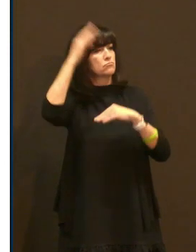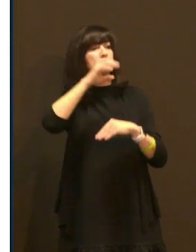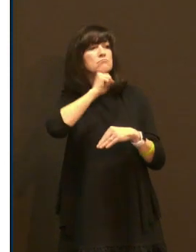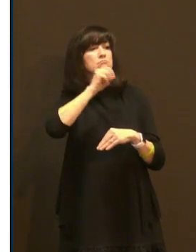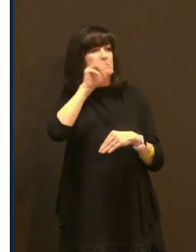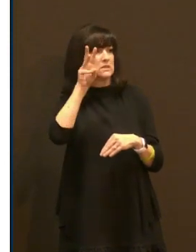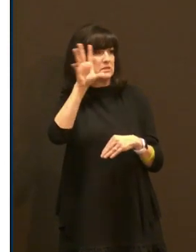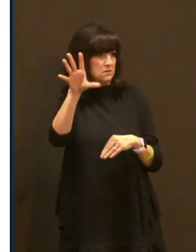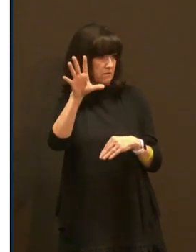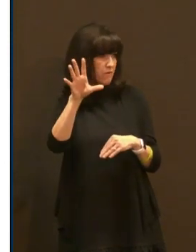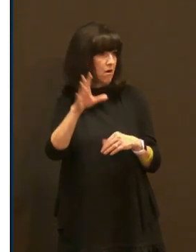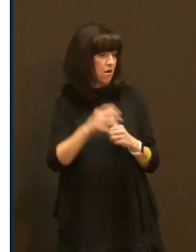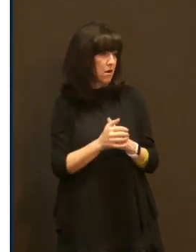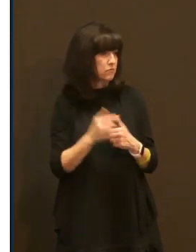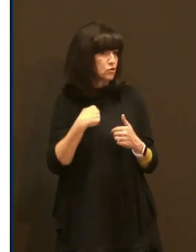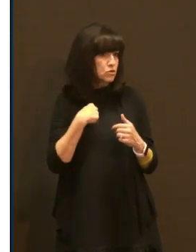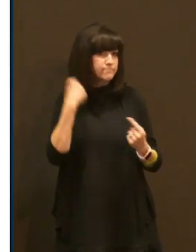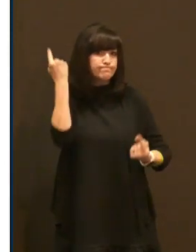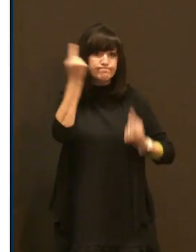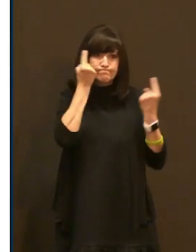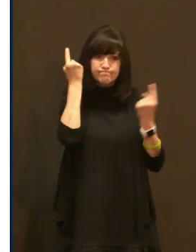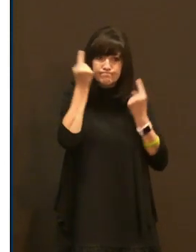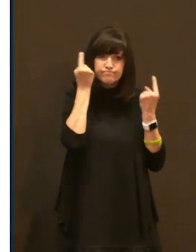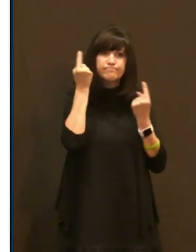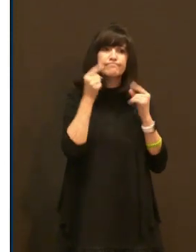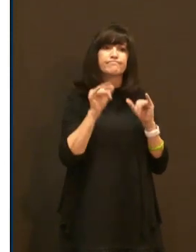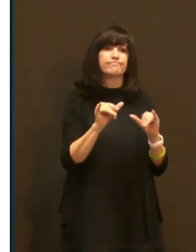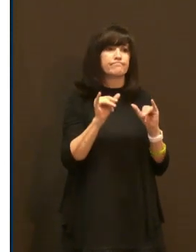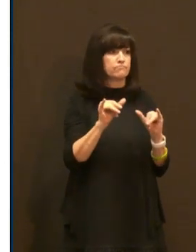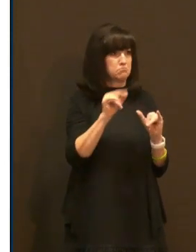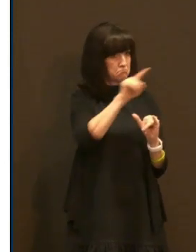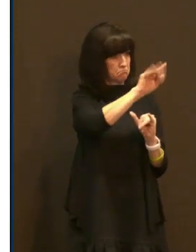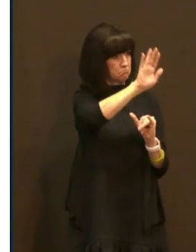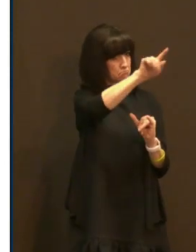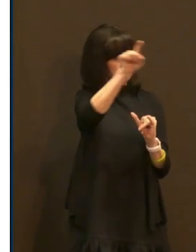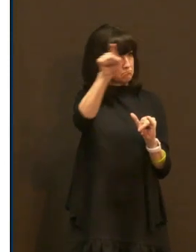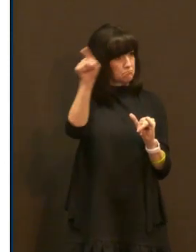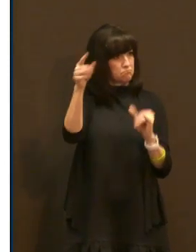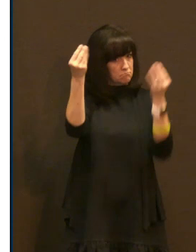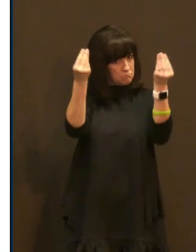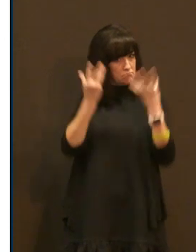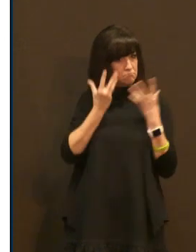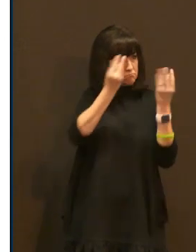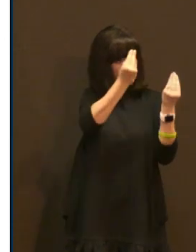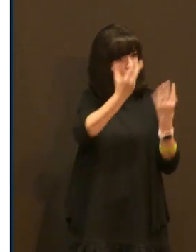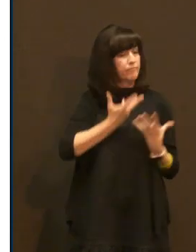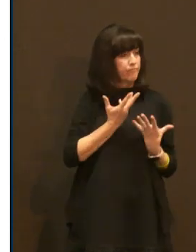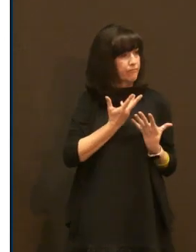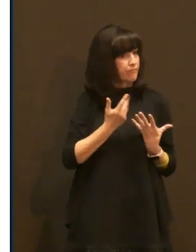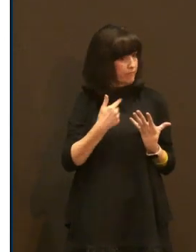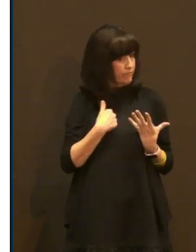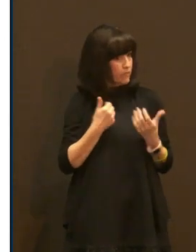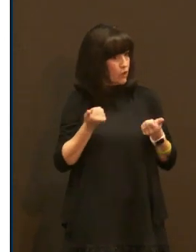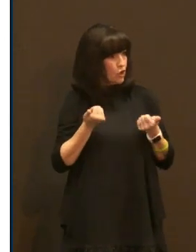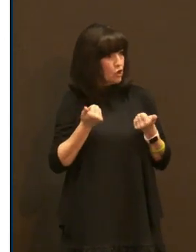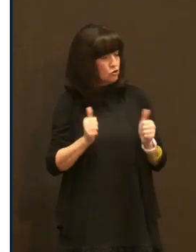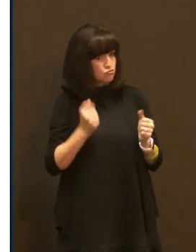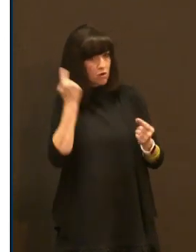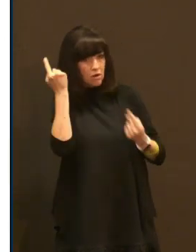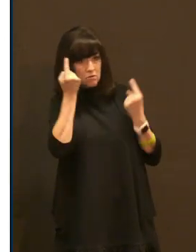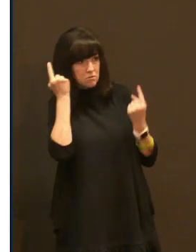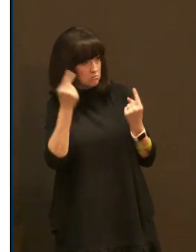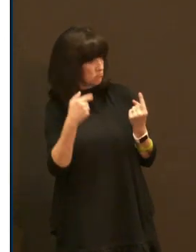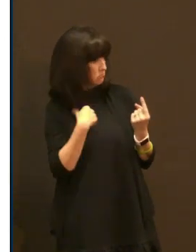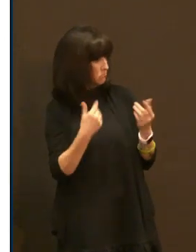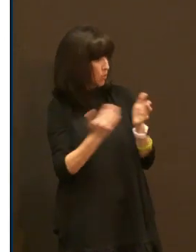to try to recognize how important religious worship is in people's lives. I've talked about my